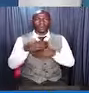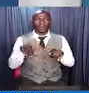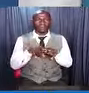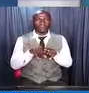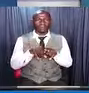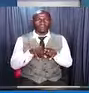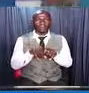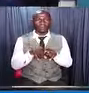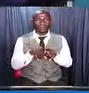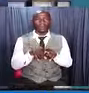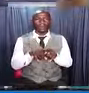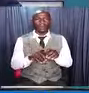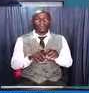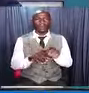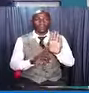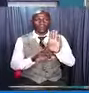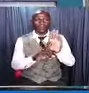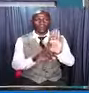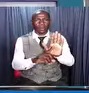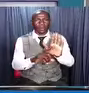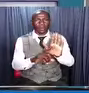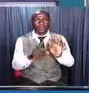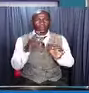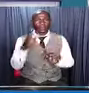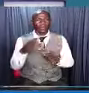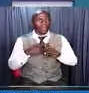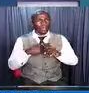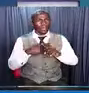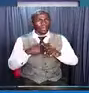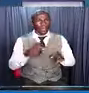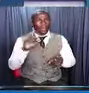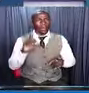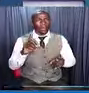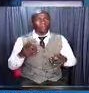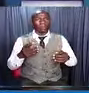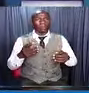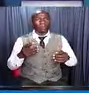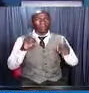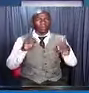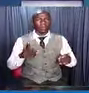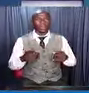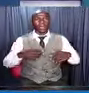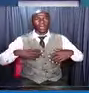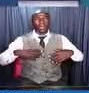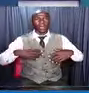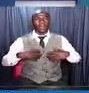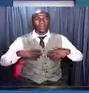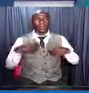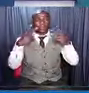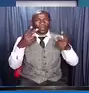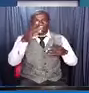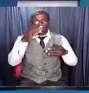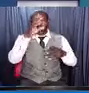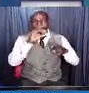love him back. Na tutakuja tujidhihirishe kwake. And he will manifest in my life. Kila mmoja ana furaha aone Mungu anajidhihirisha maishani mwake. Everyone